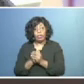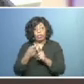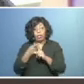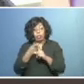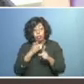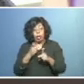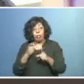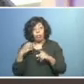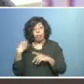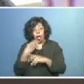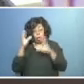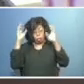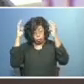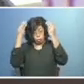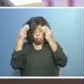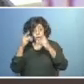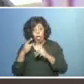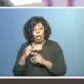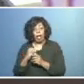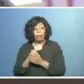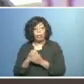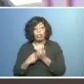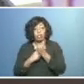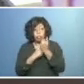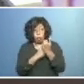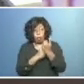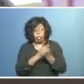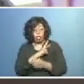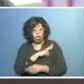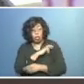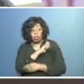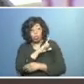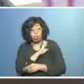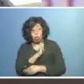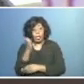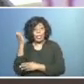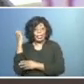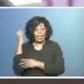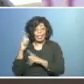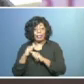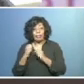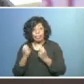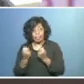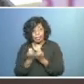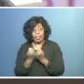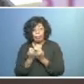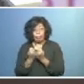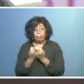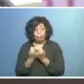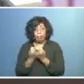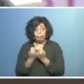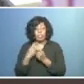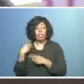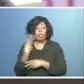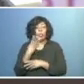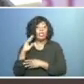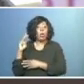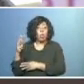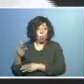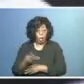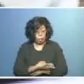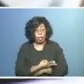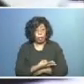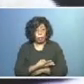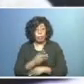our commissioner, Mr. Paul Roll, his senior executive leadership team, we welcome this